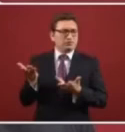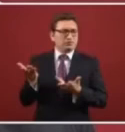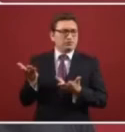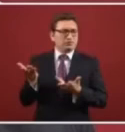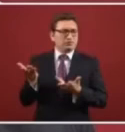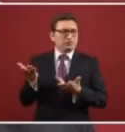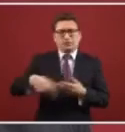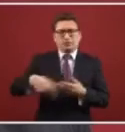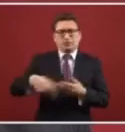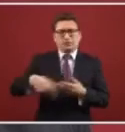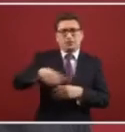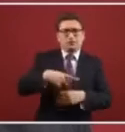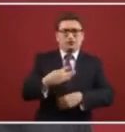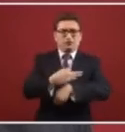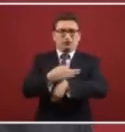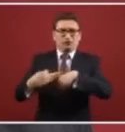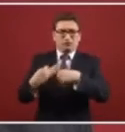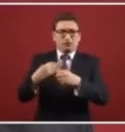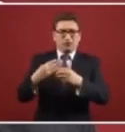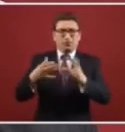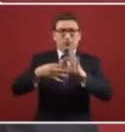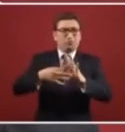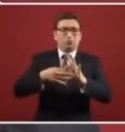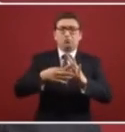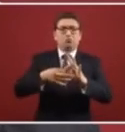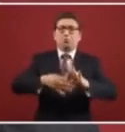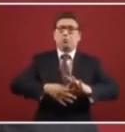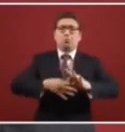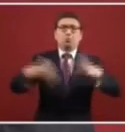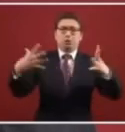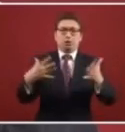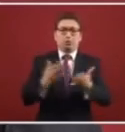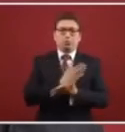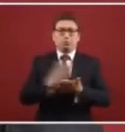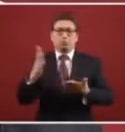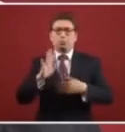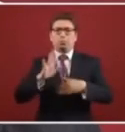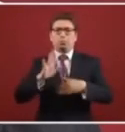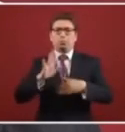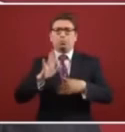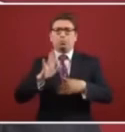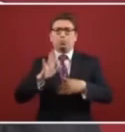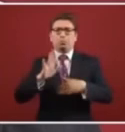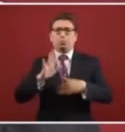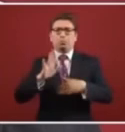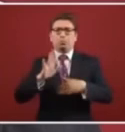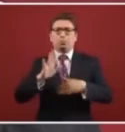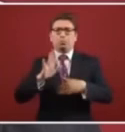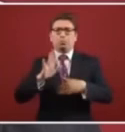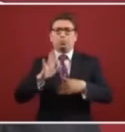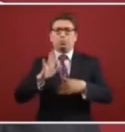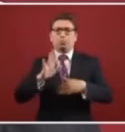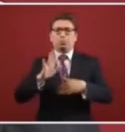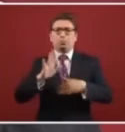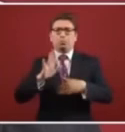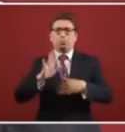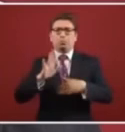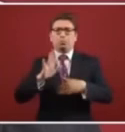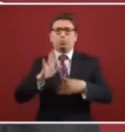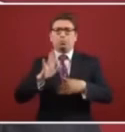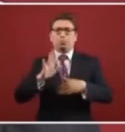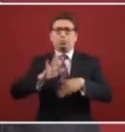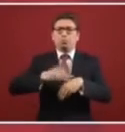the families? Por esa política de abandono al due to that politics